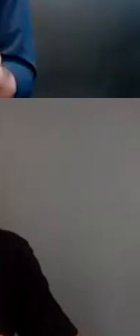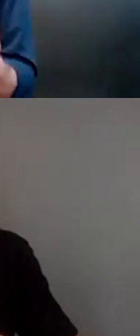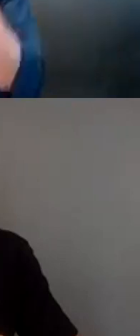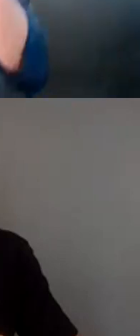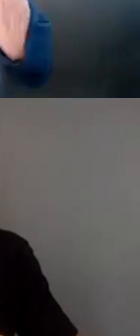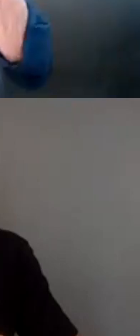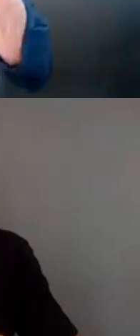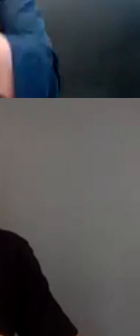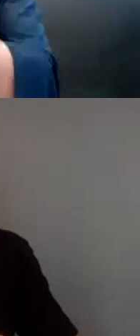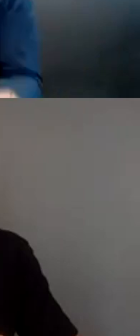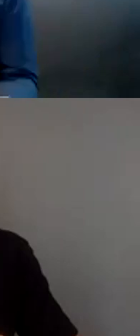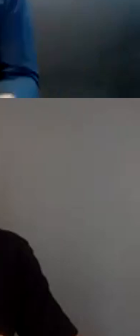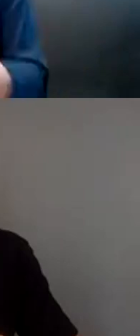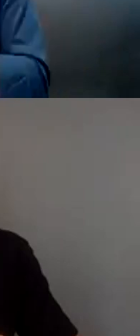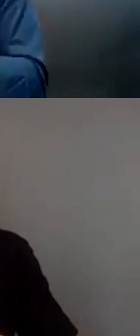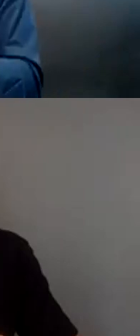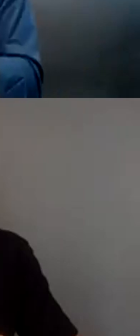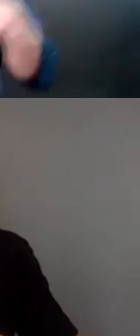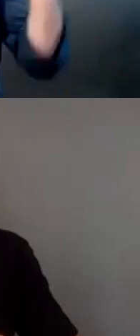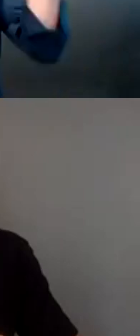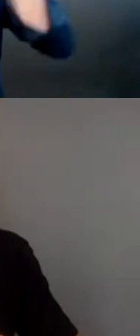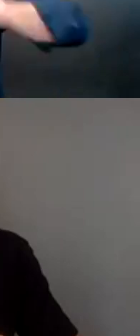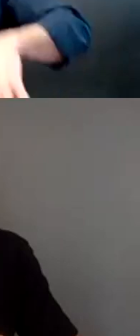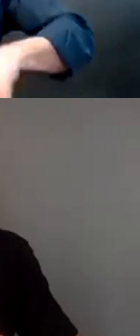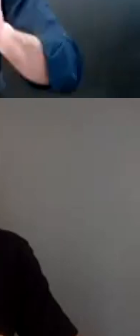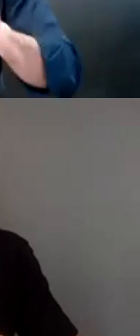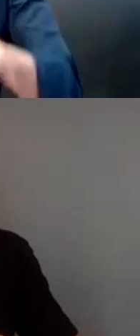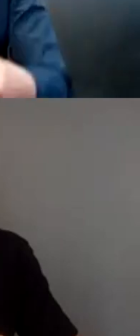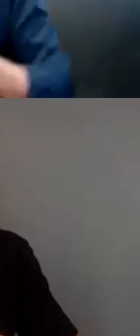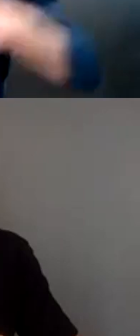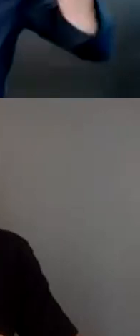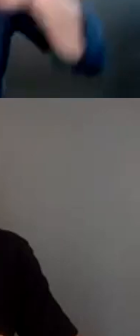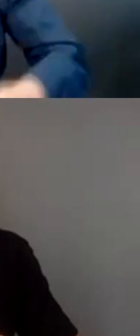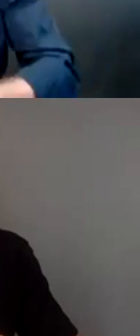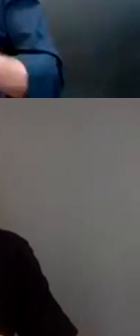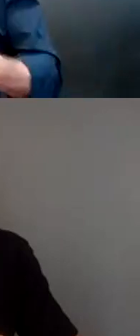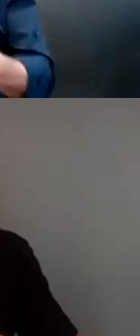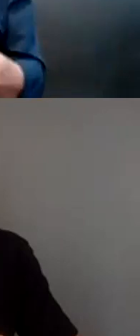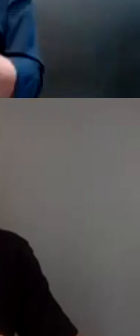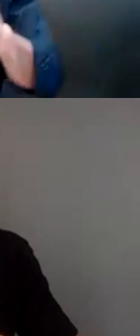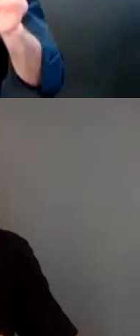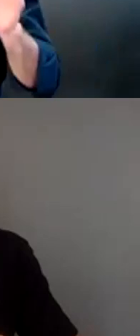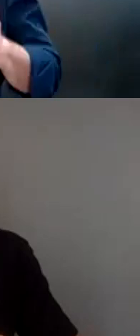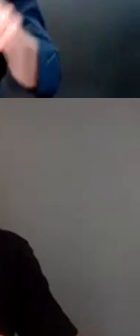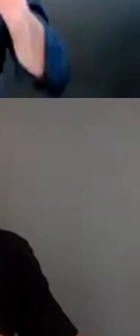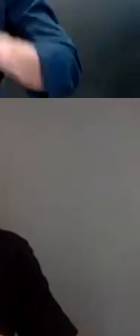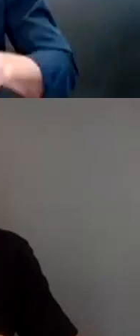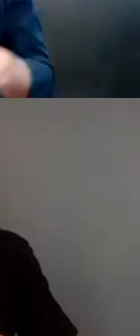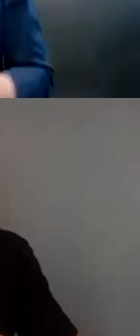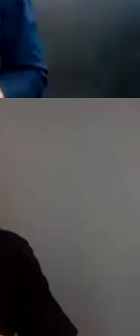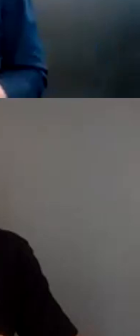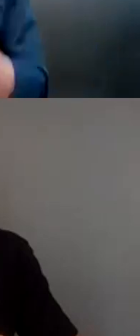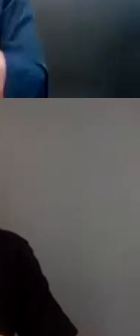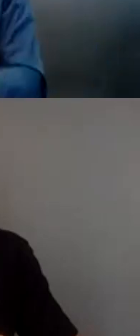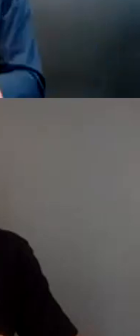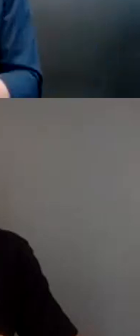economics of it, but in life costs. And so this is a big case that we need to be able to make together. So a lot of